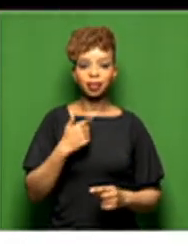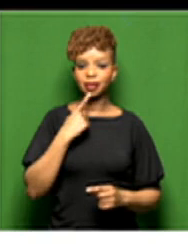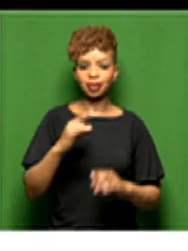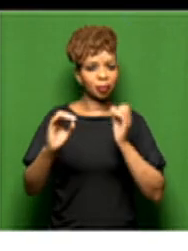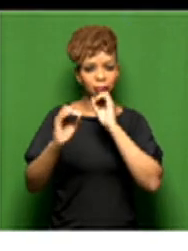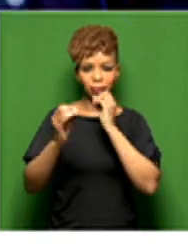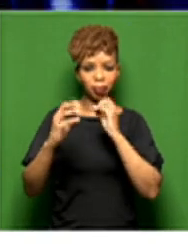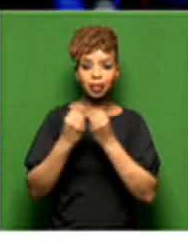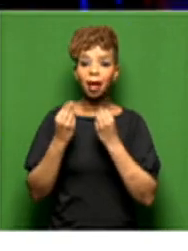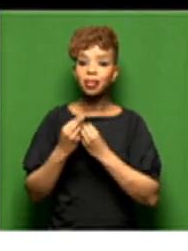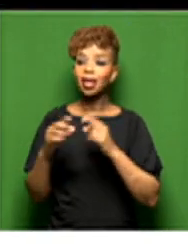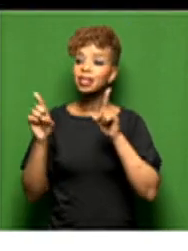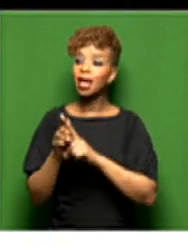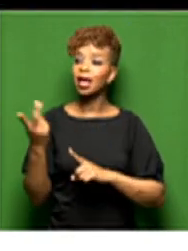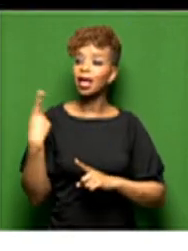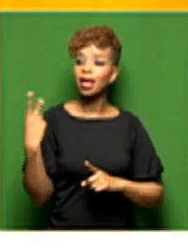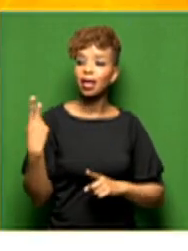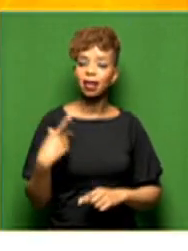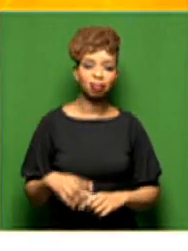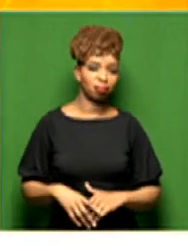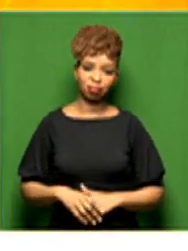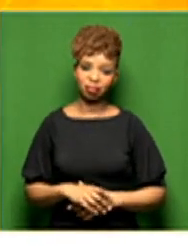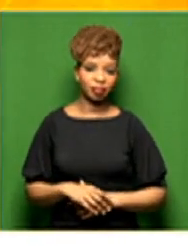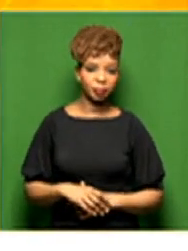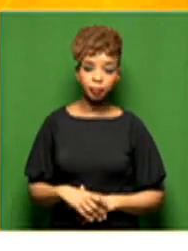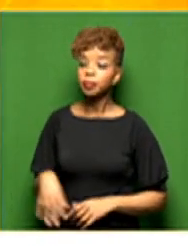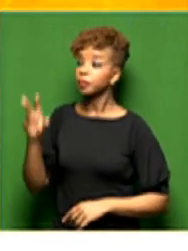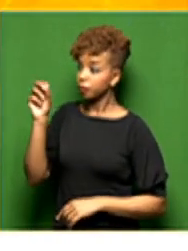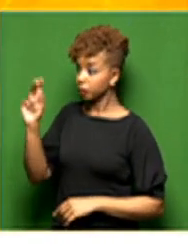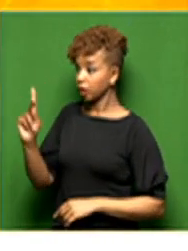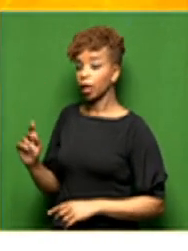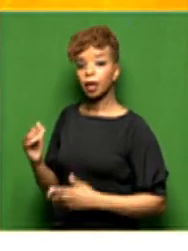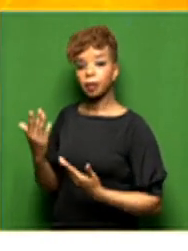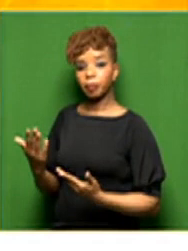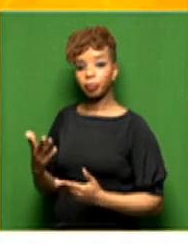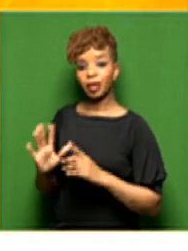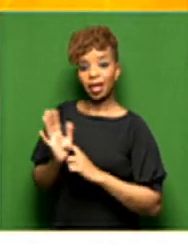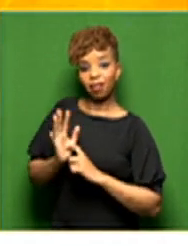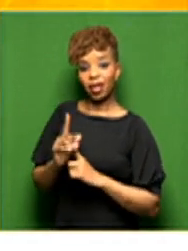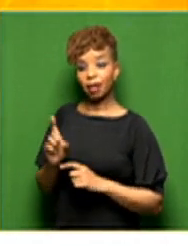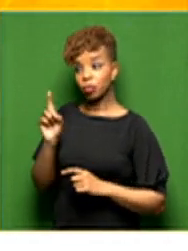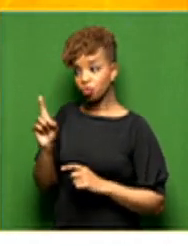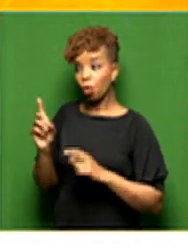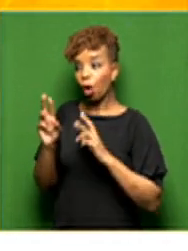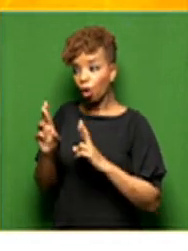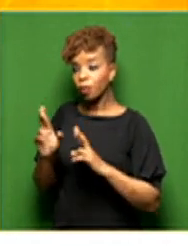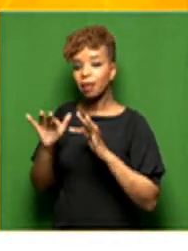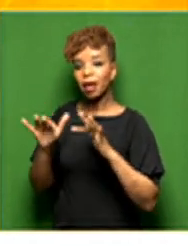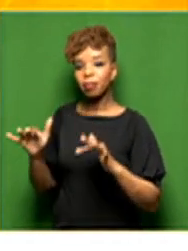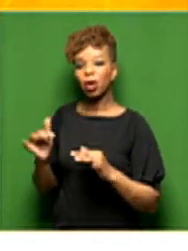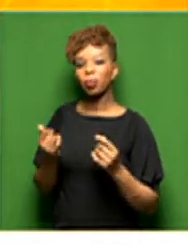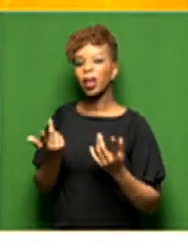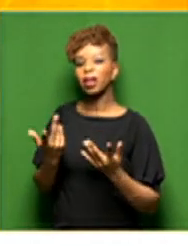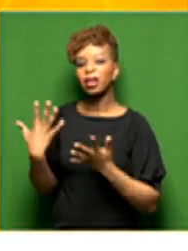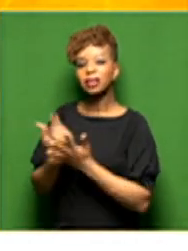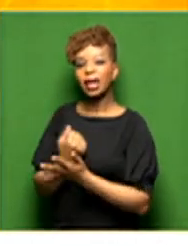no similarities. Okay. And what's the core of the film, Mbali, and what are you hoping people will take away from it after